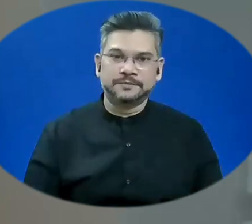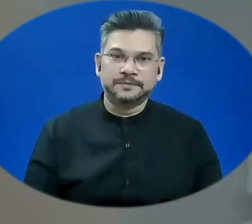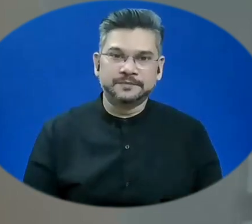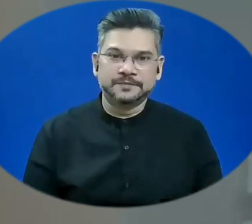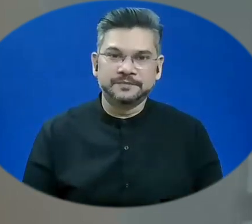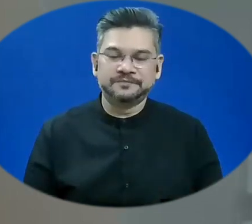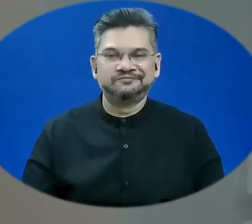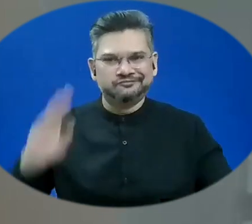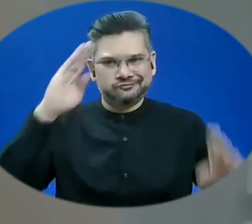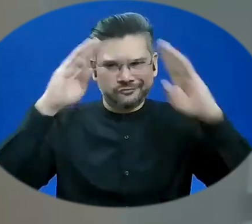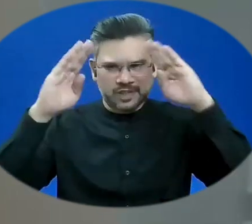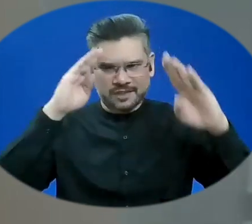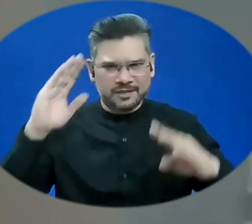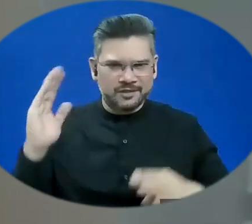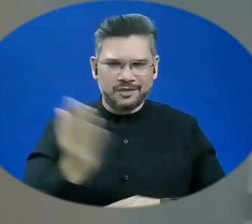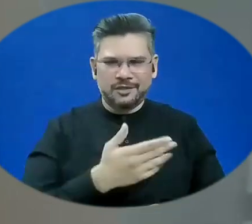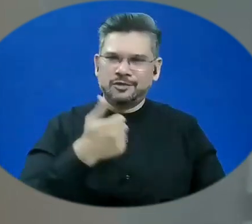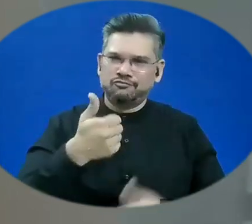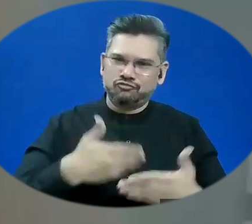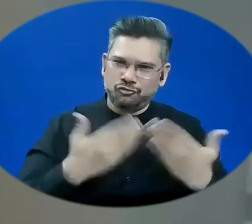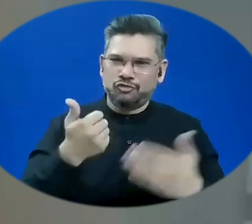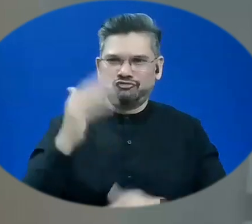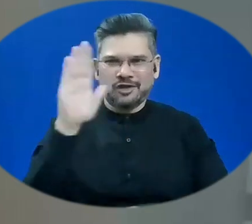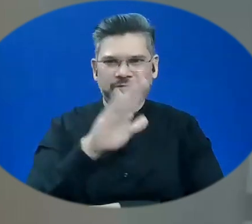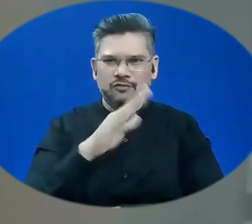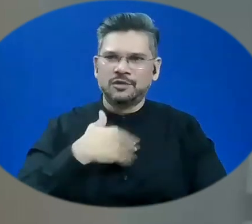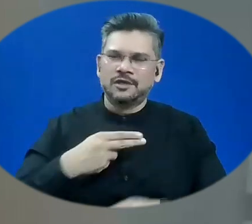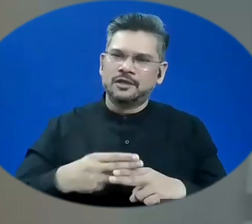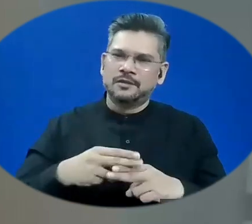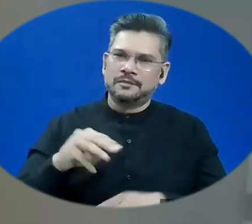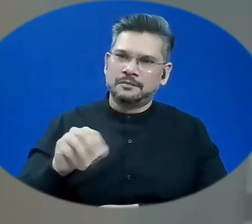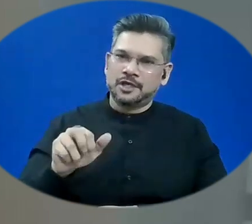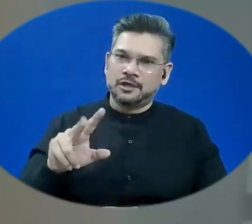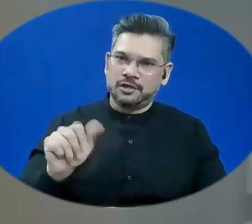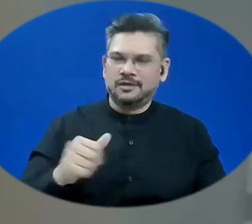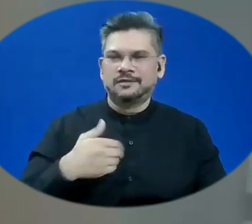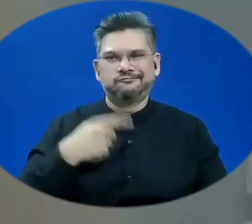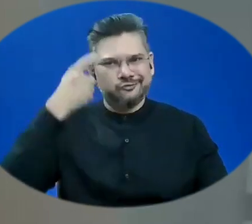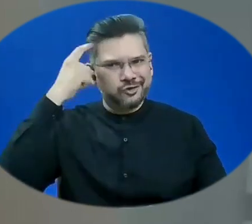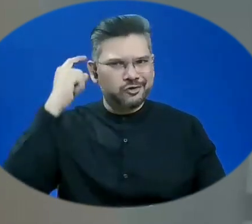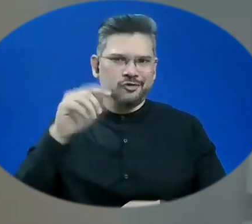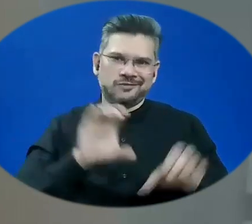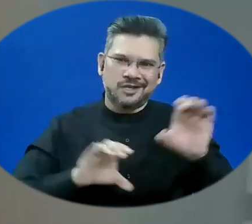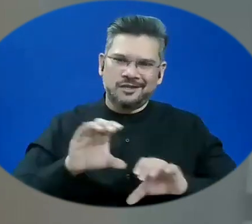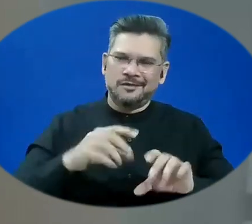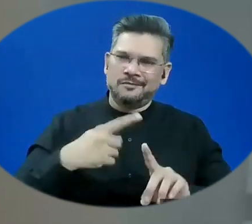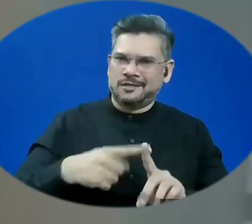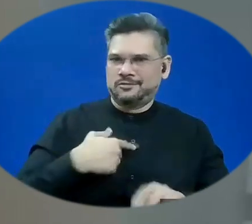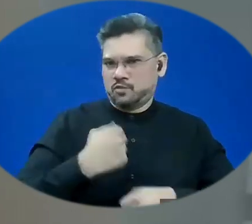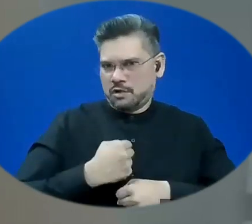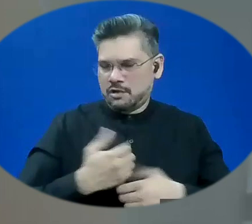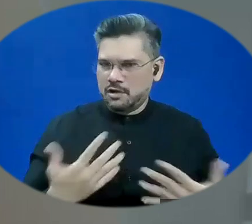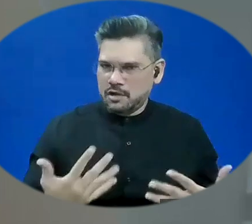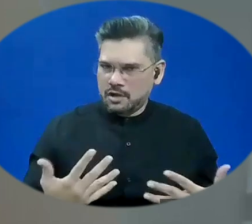Hello everyone, good morning and good afternoon. My name is Maria Teresa Ferretti. I'm a neuroscientist, a neuroimmunologist, a researcher in the field